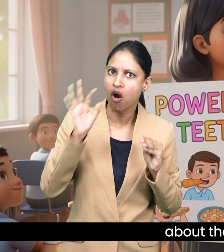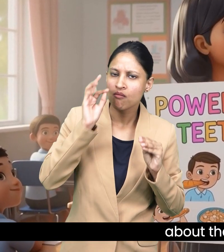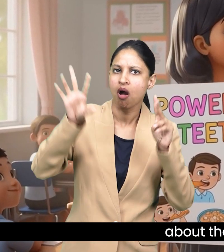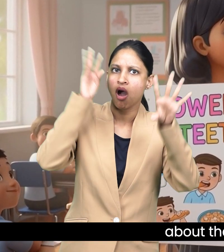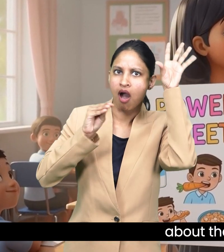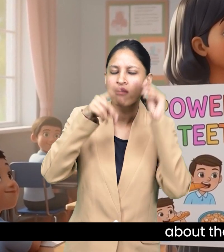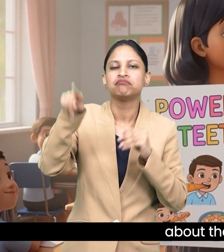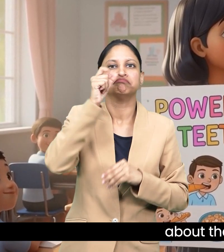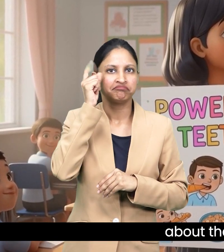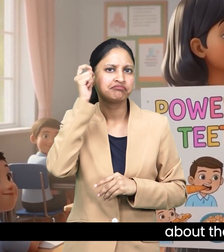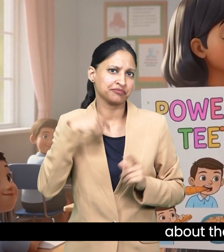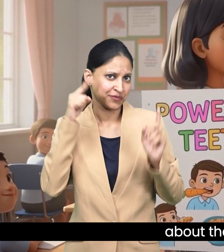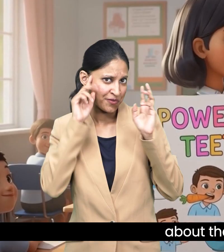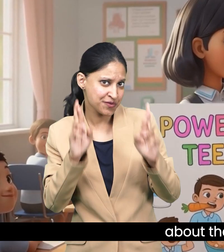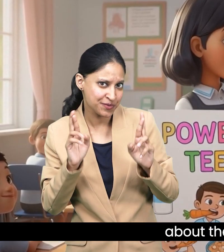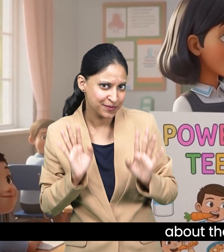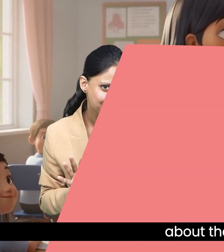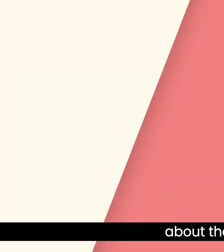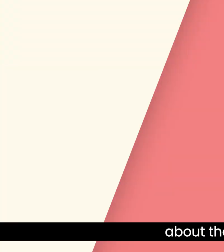teeth.